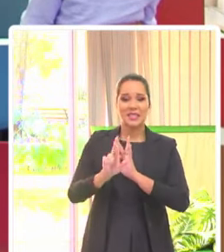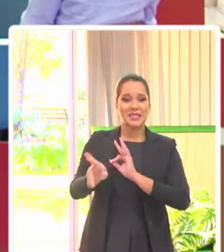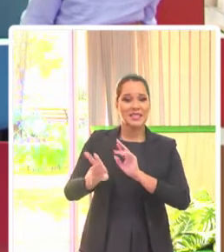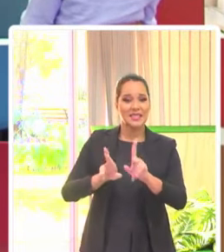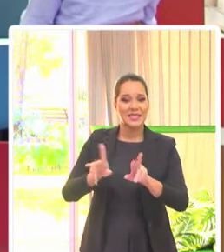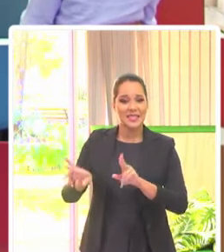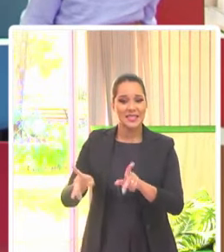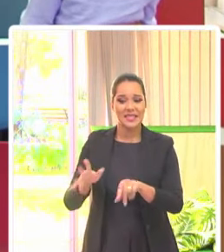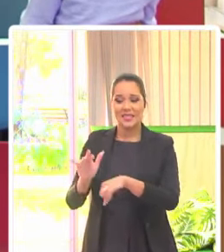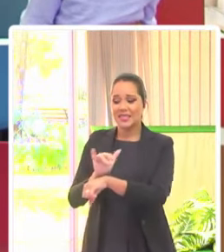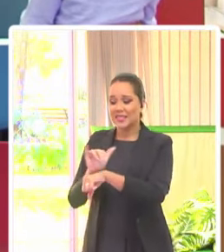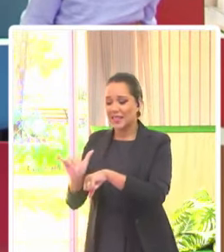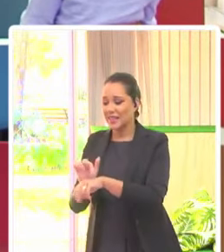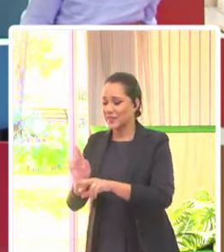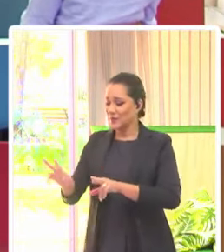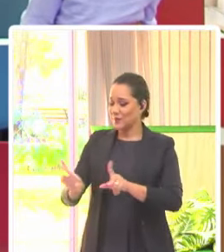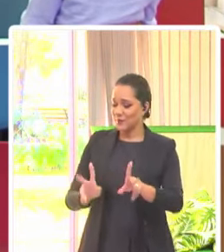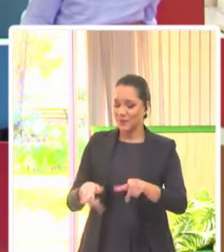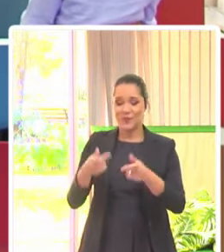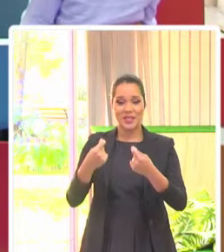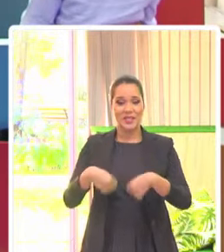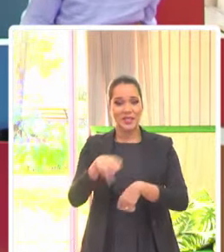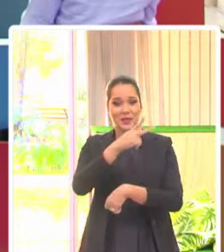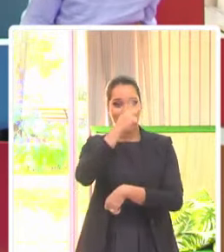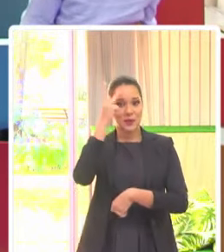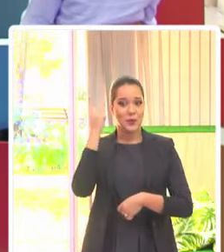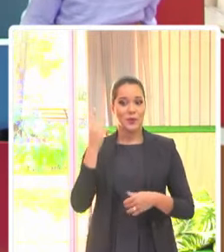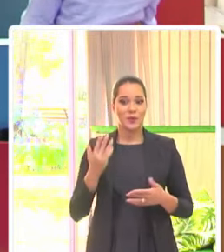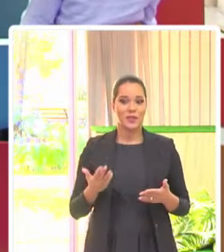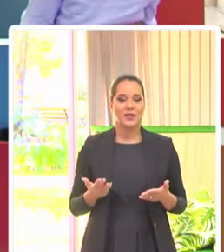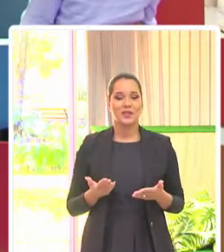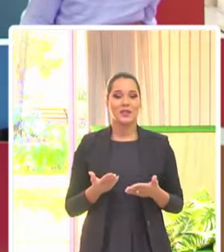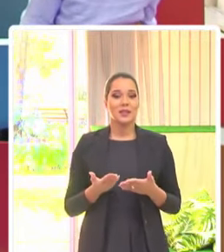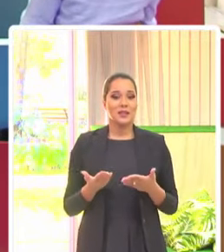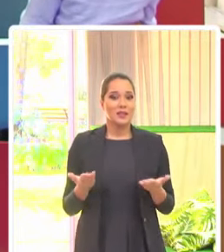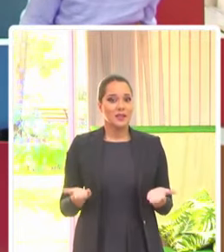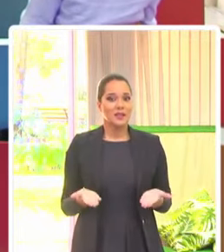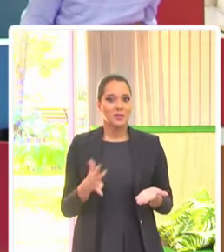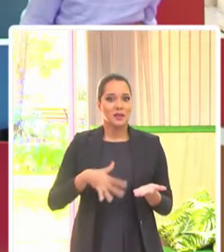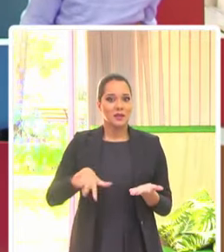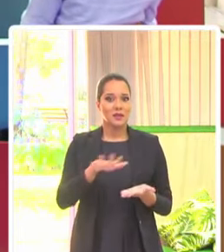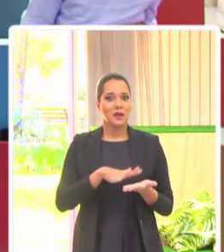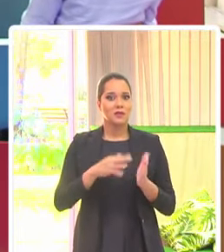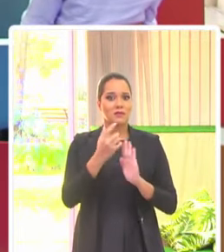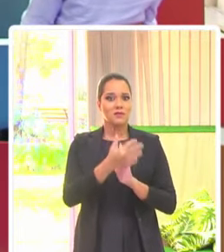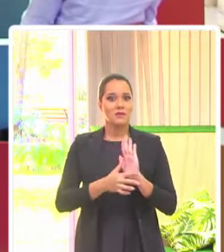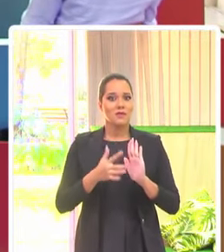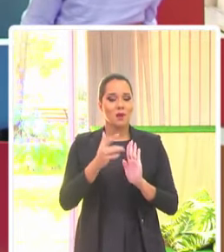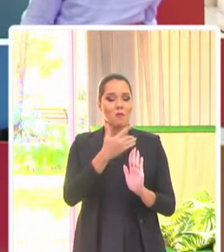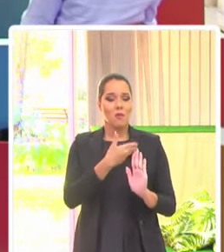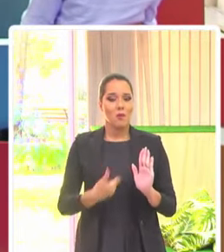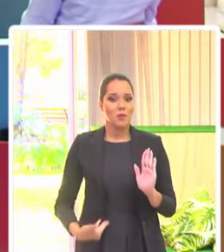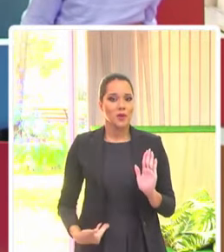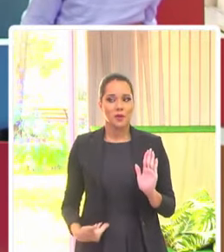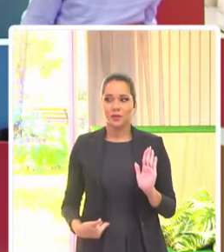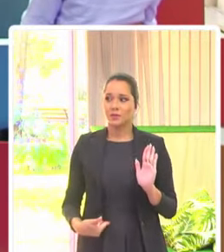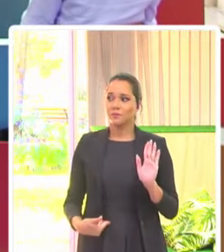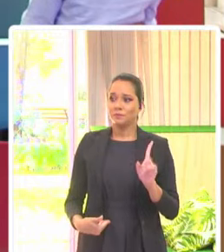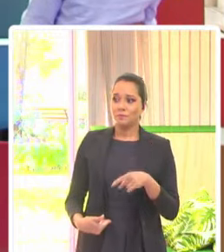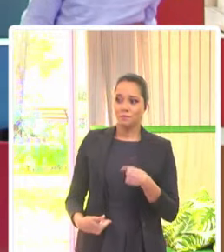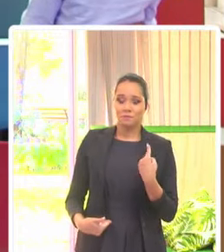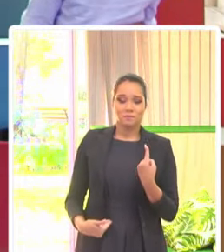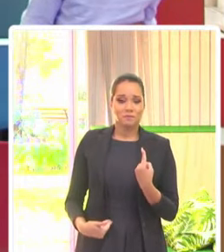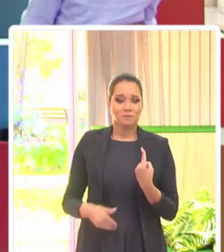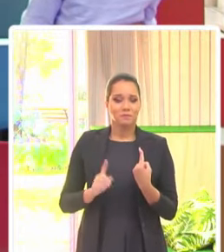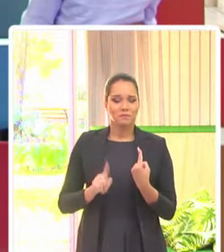And in public digital area, we are, 2 days ago, we were